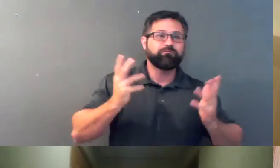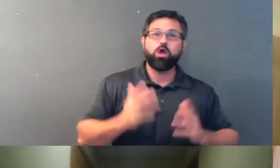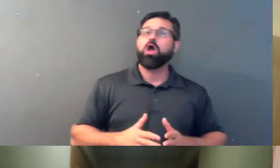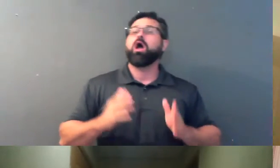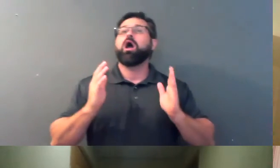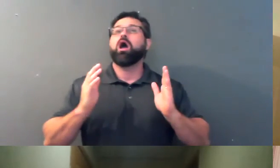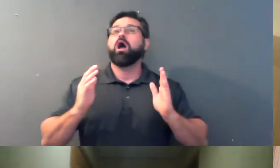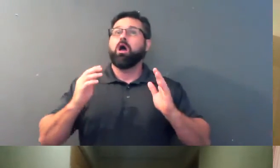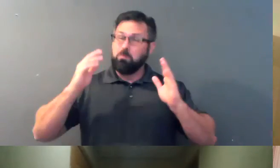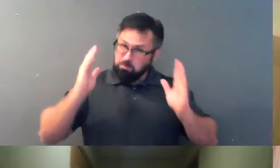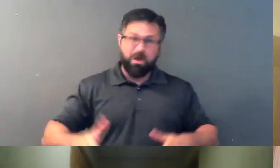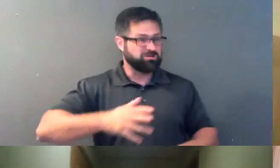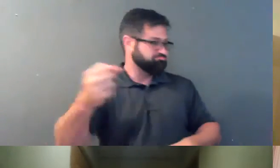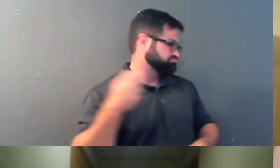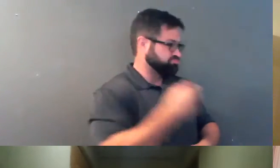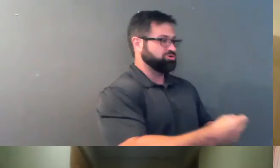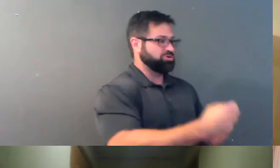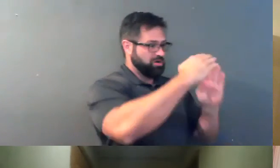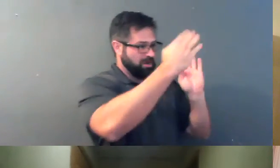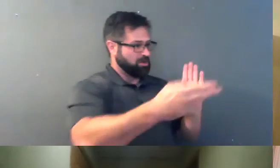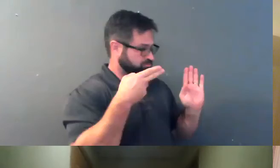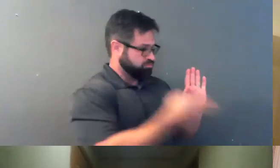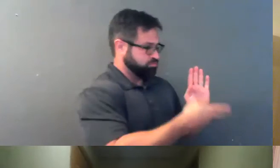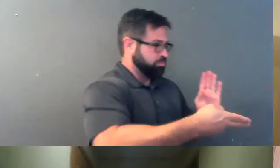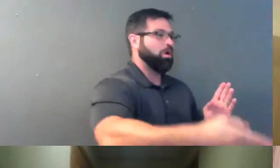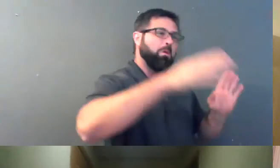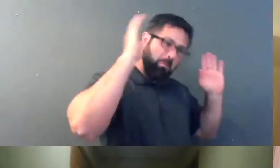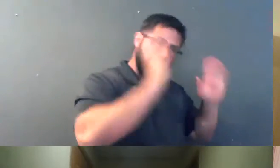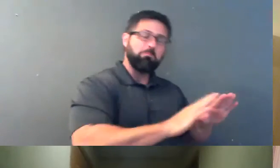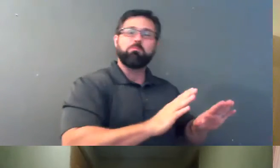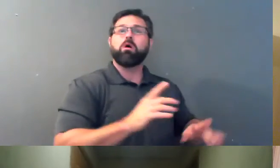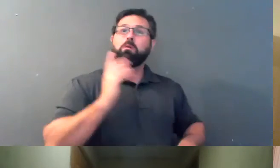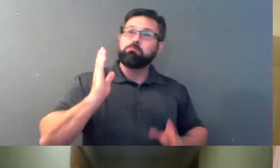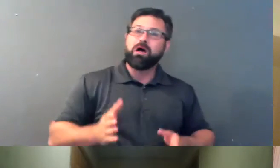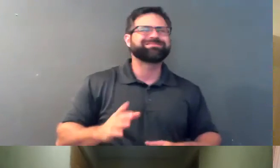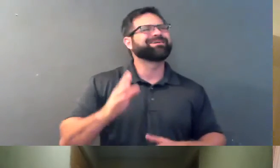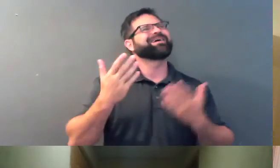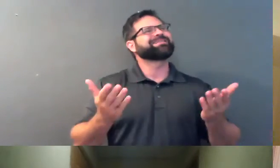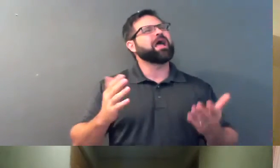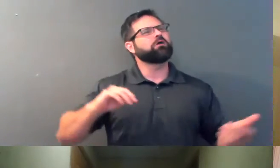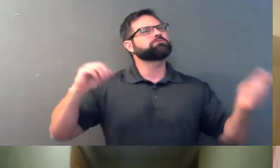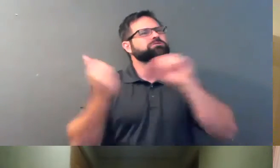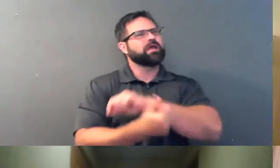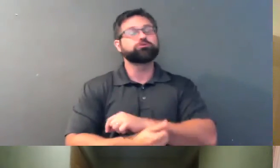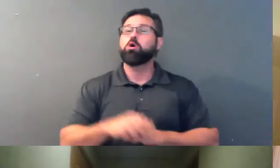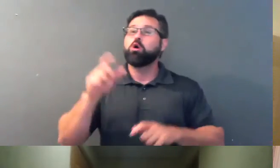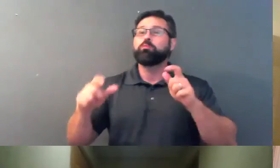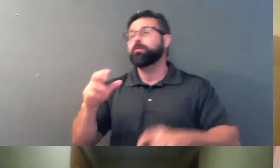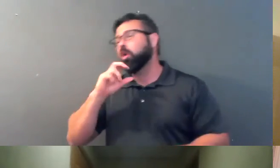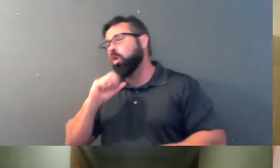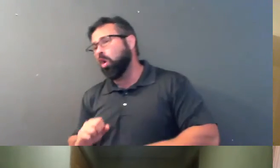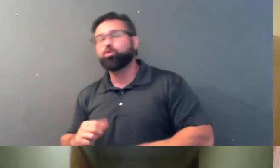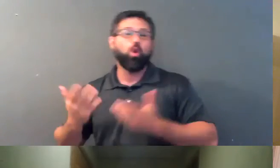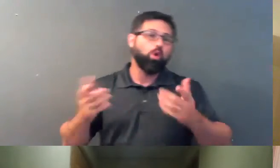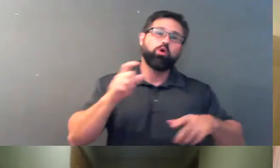options are the only options. That's been changing, both for older people as well as for persons with